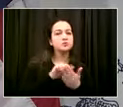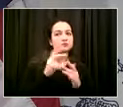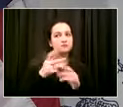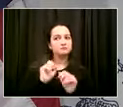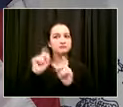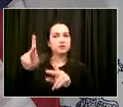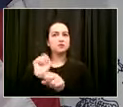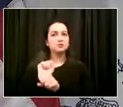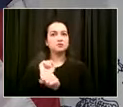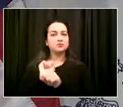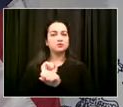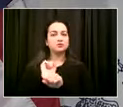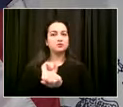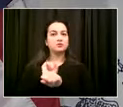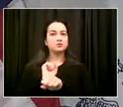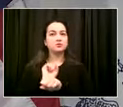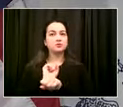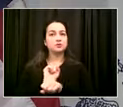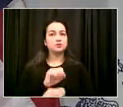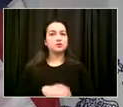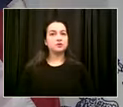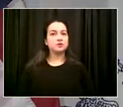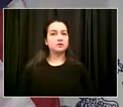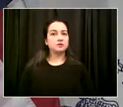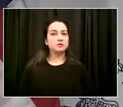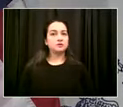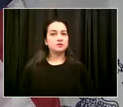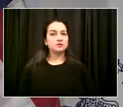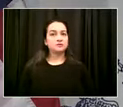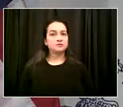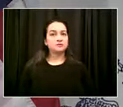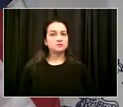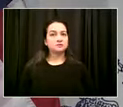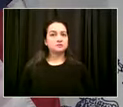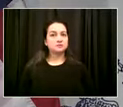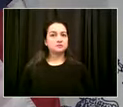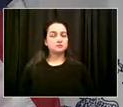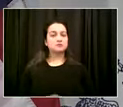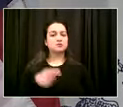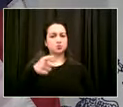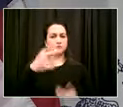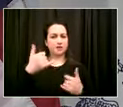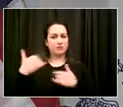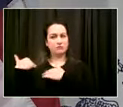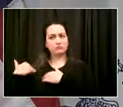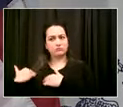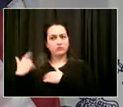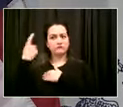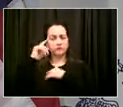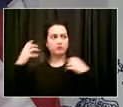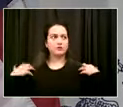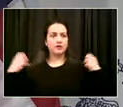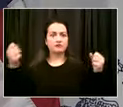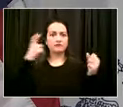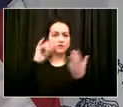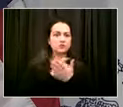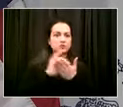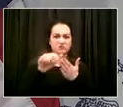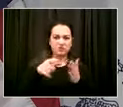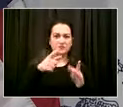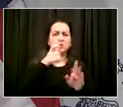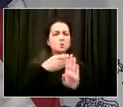next administration, I mean, what is the plan to kind of create a seamless, there's always change and turnover when